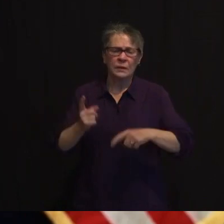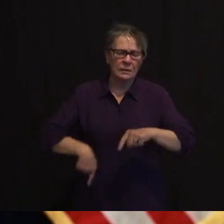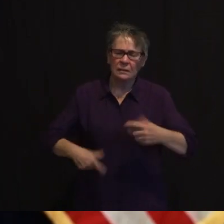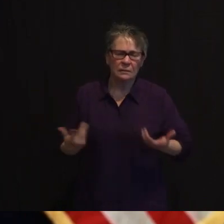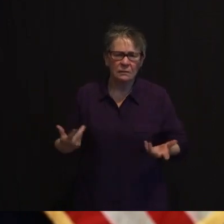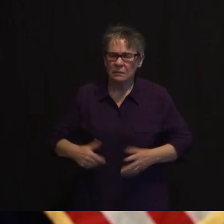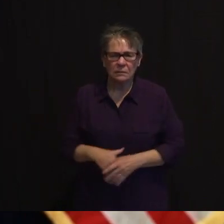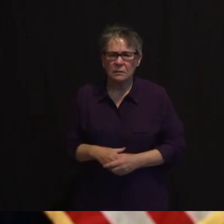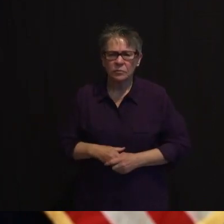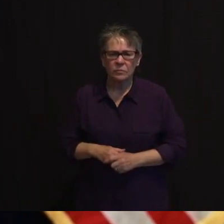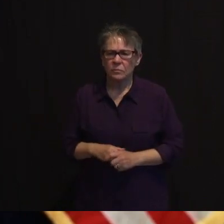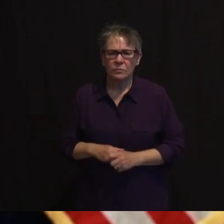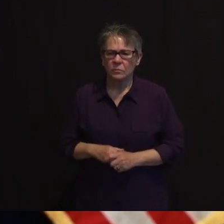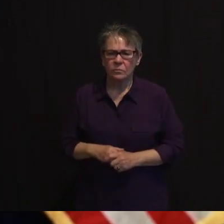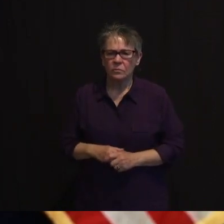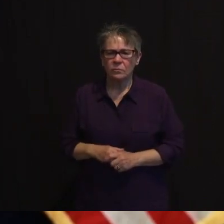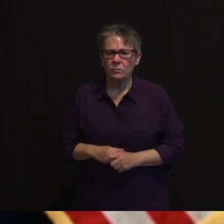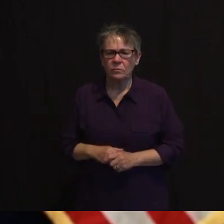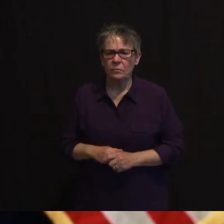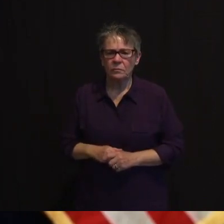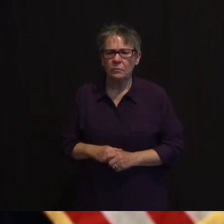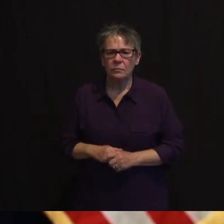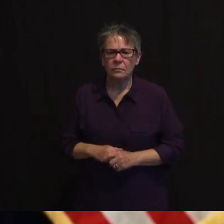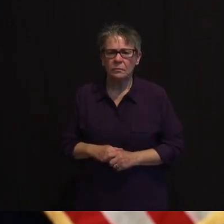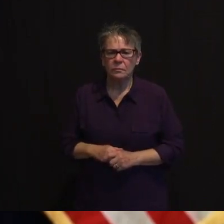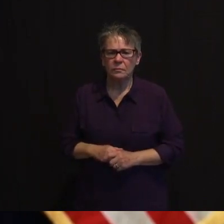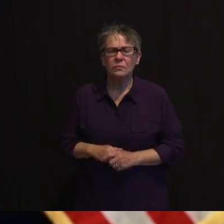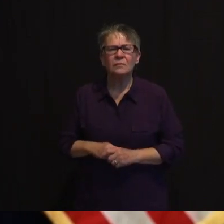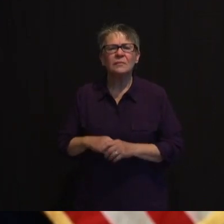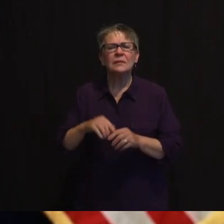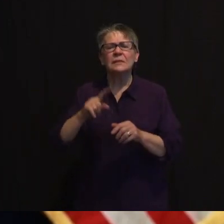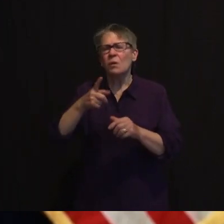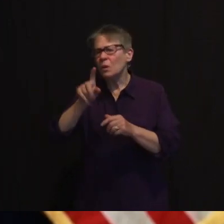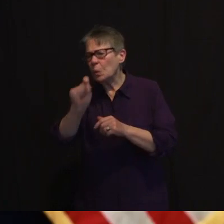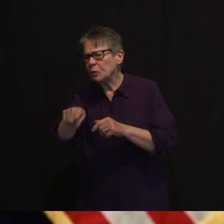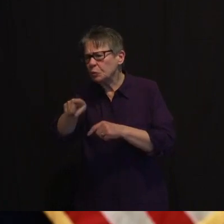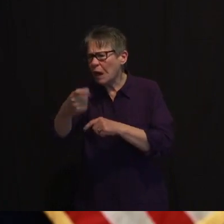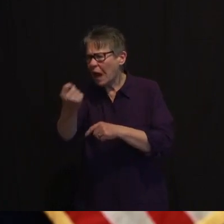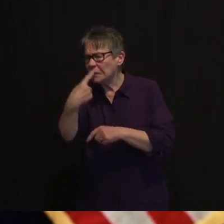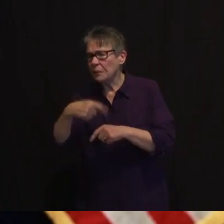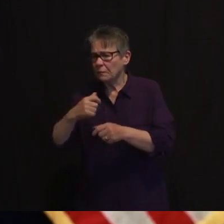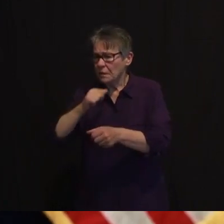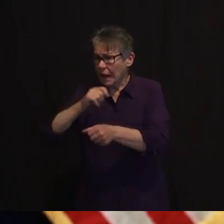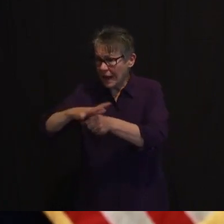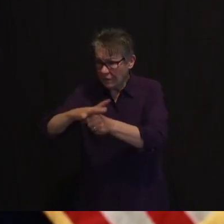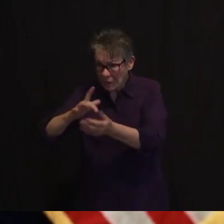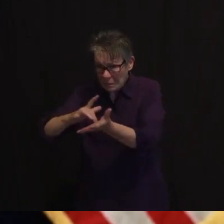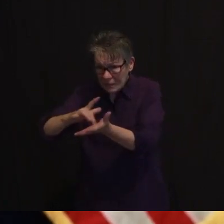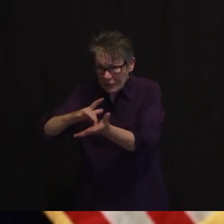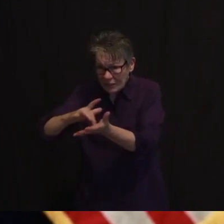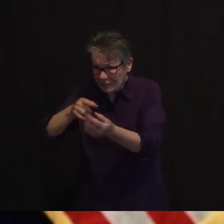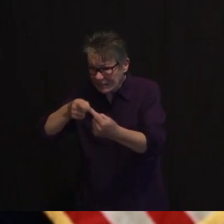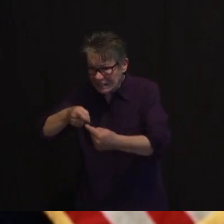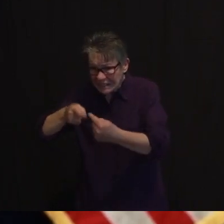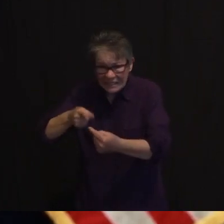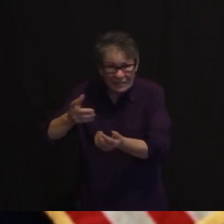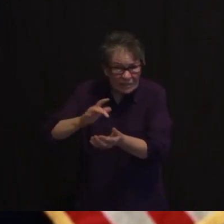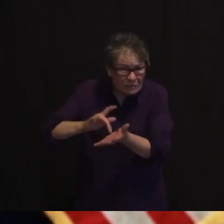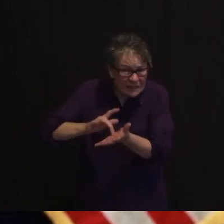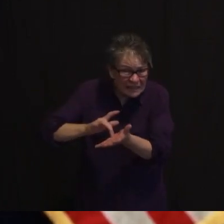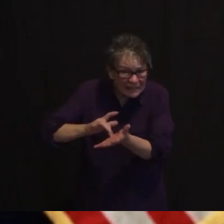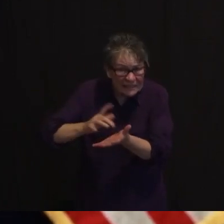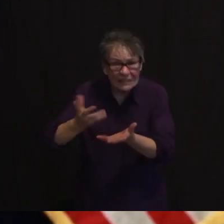I just say this, even based on what I know, Ed, Judy, even if we do everything perfectly, reopening our